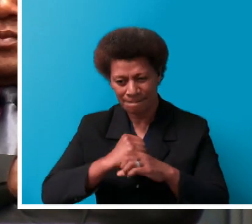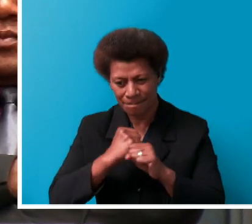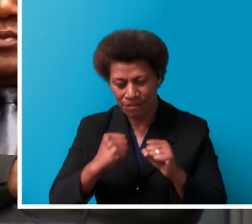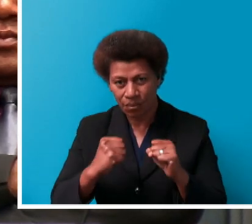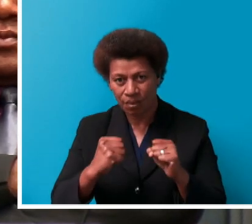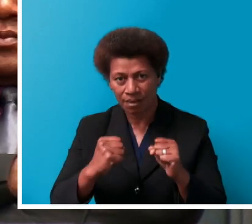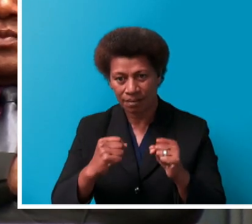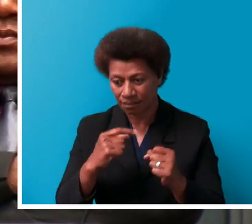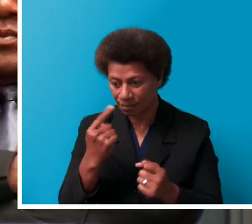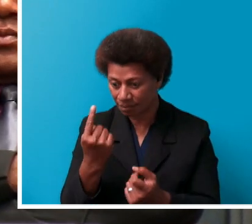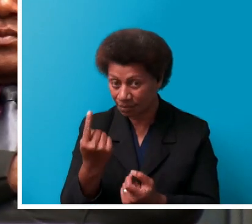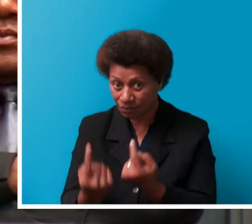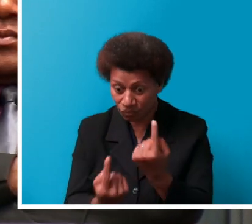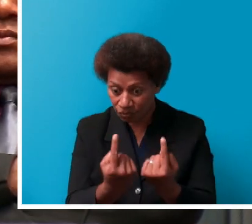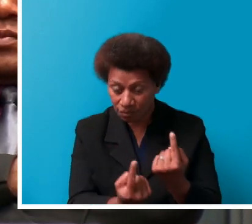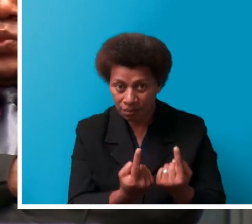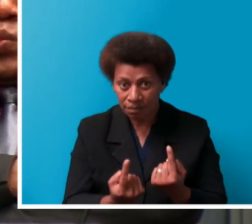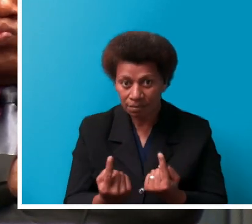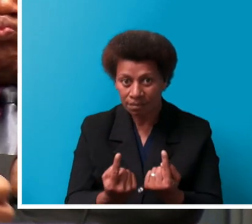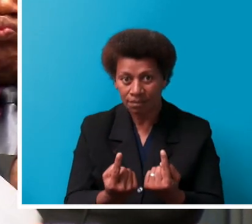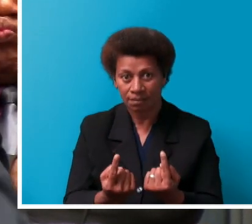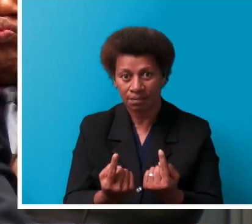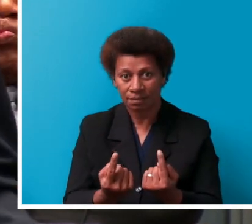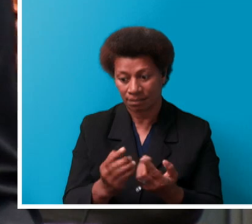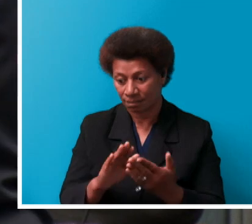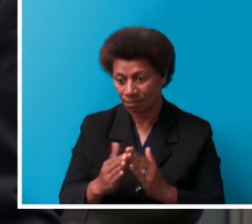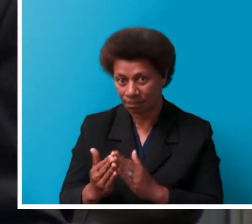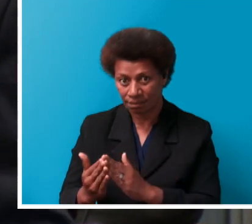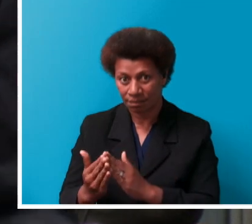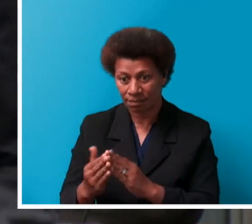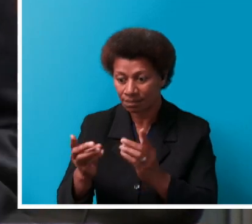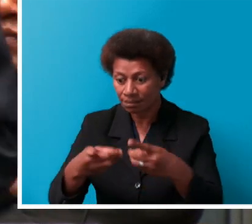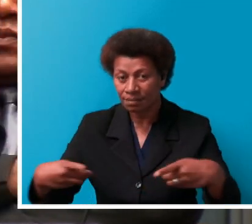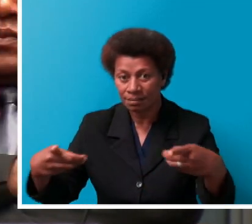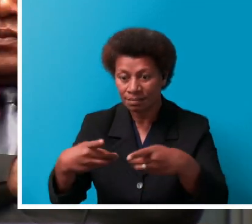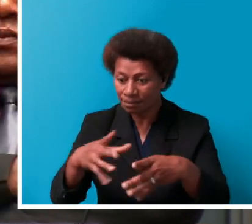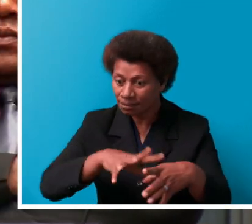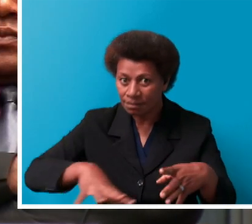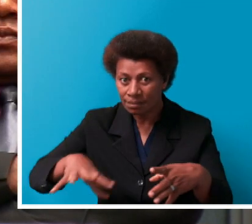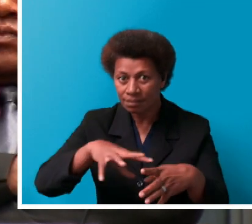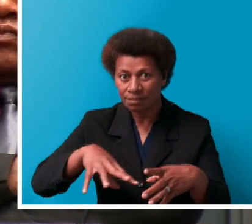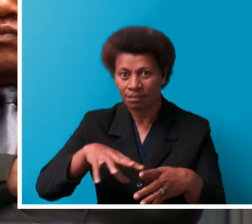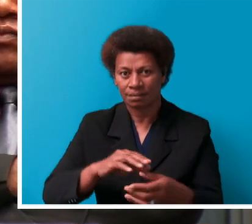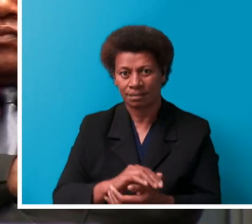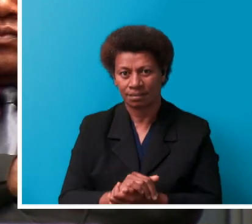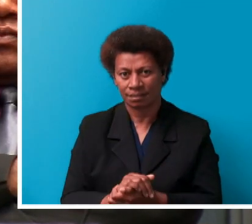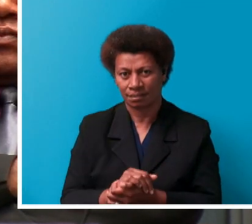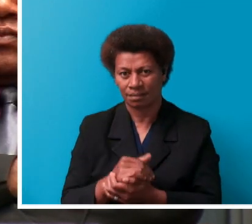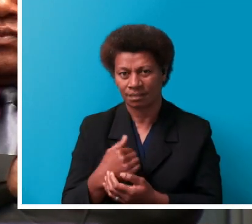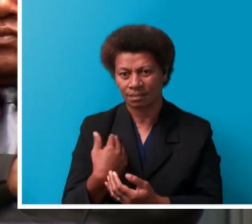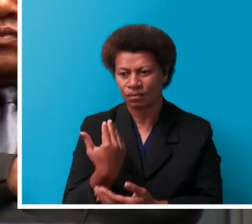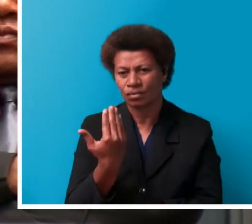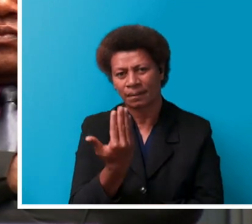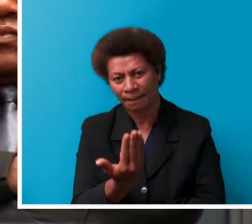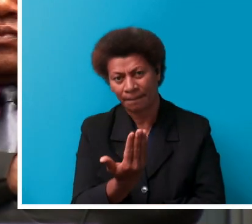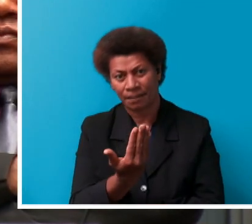as individuals, communities, and districts are not powerless to depend on government